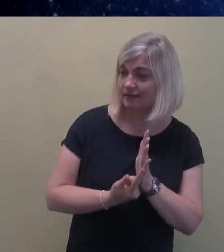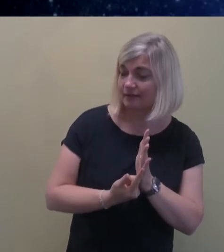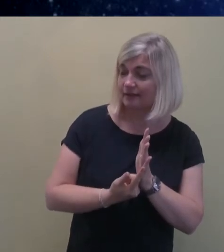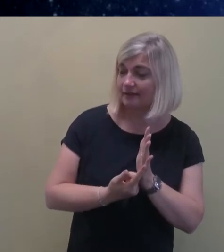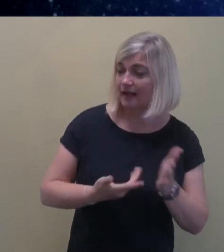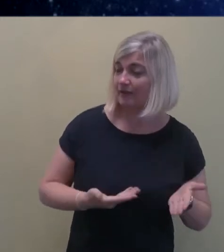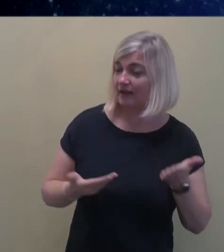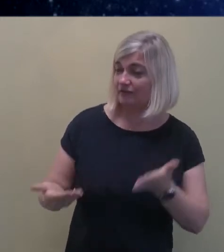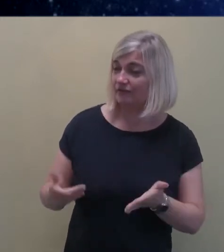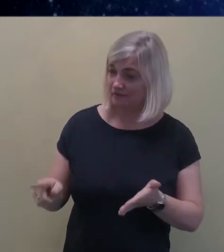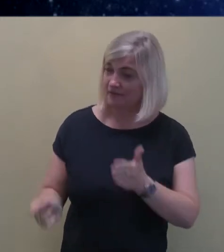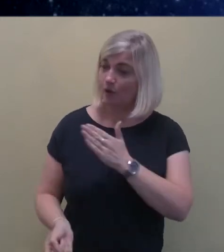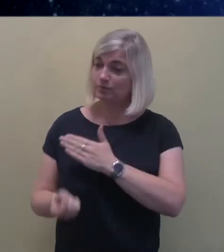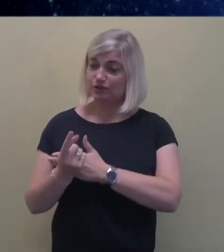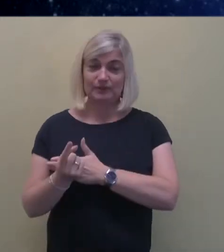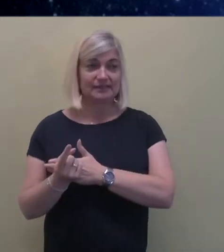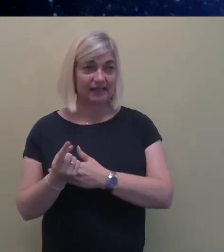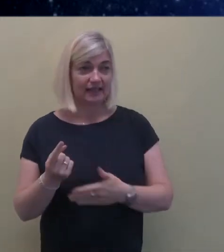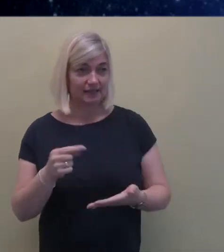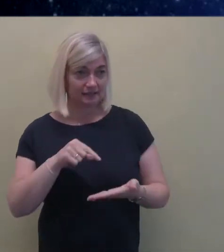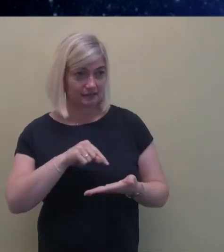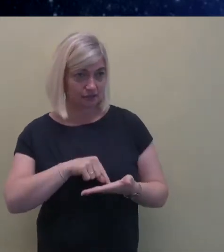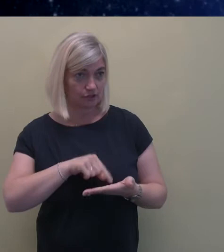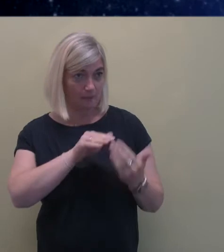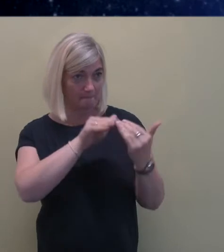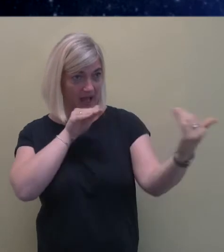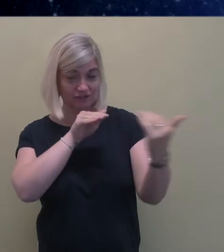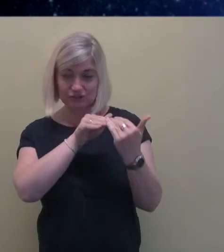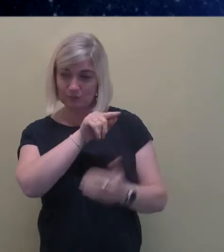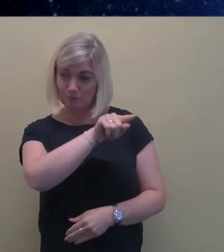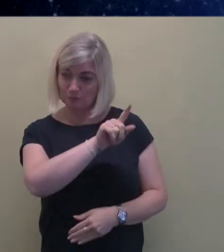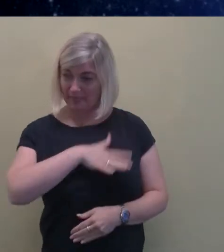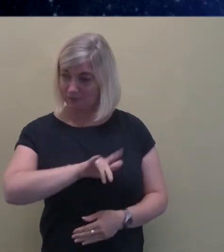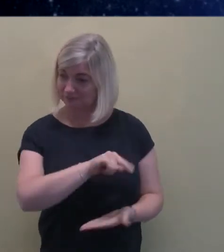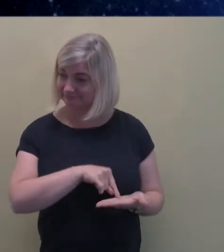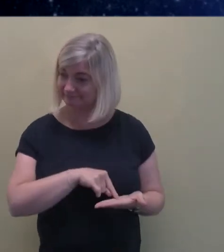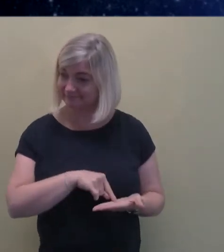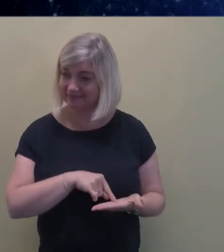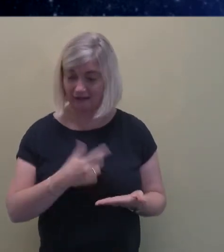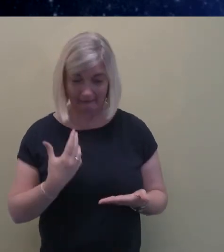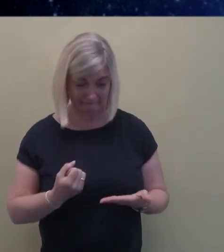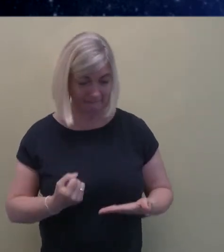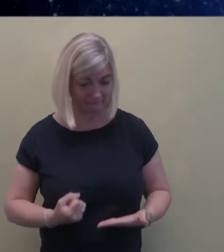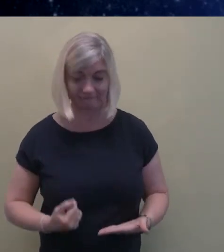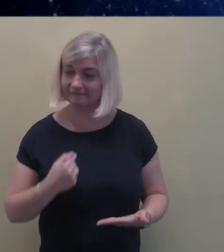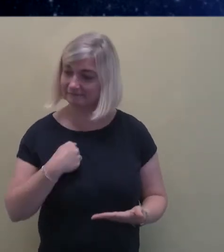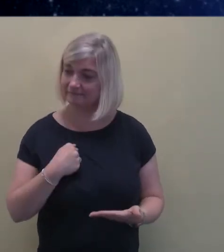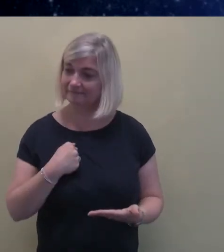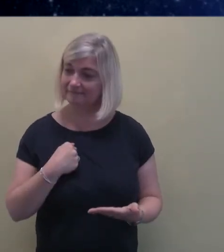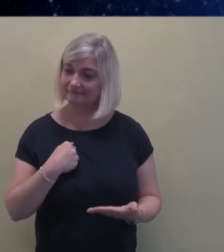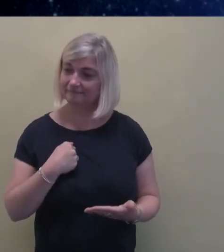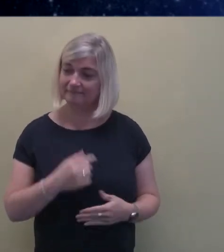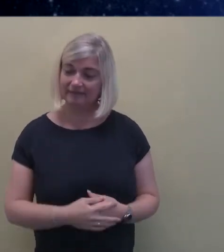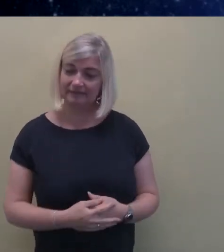So you'll be working in industry for 1 day or 2 days a week, getting that work experience that is relevant to your